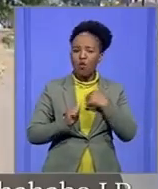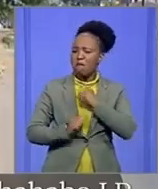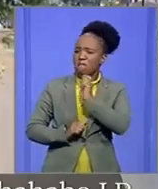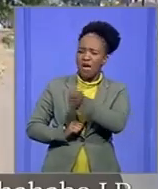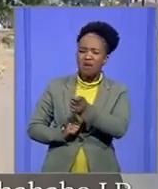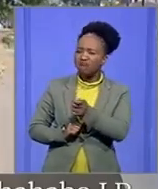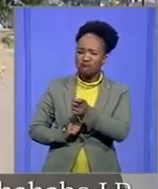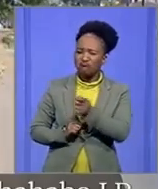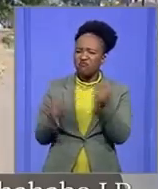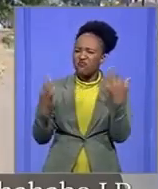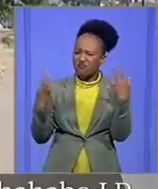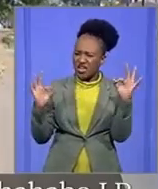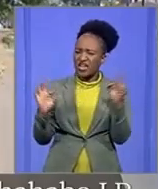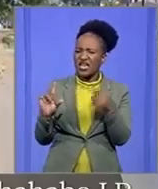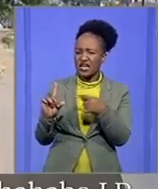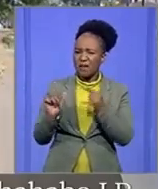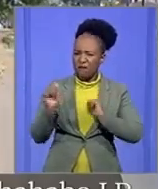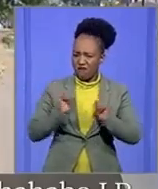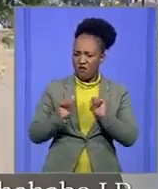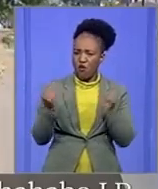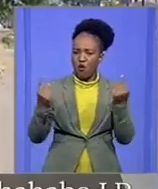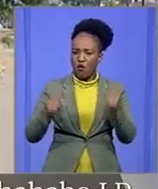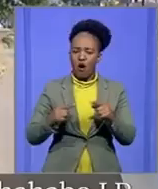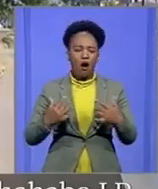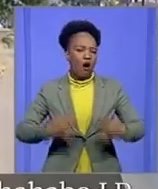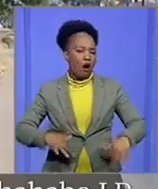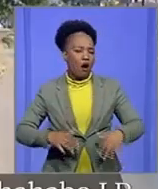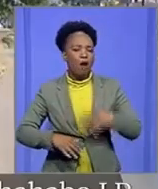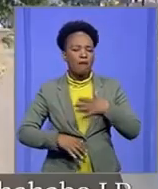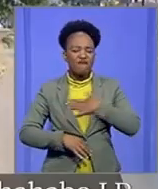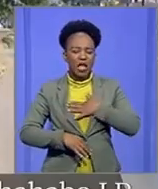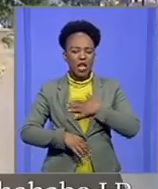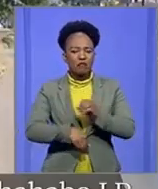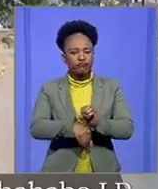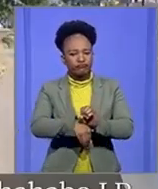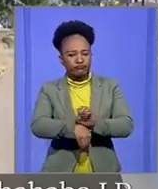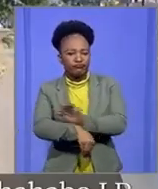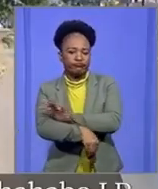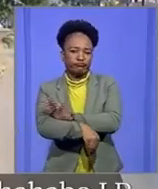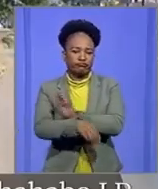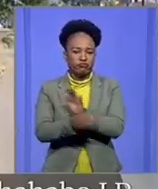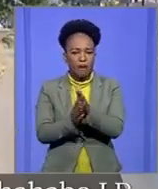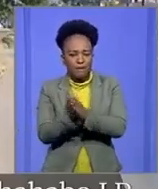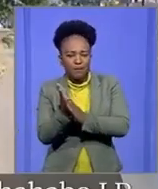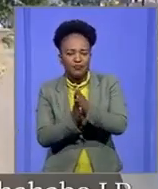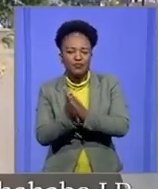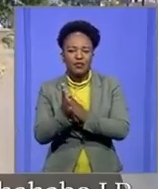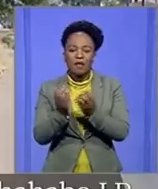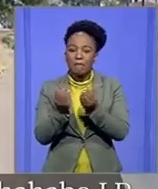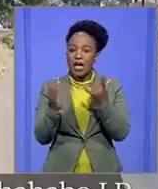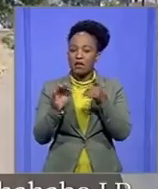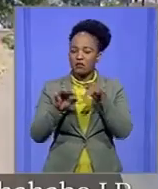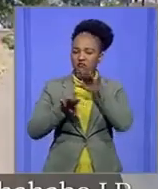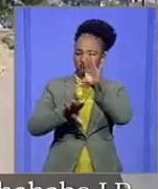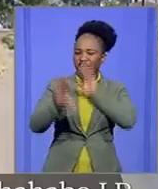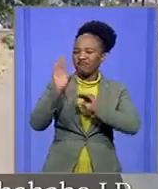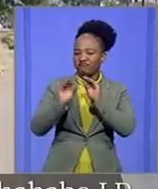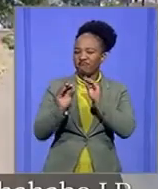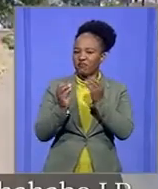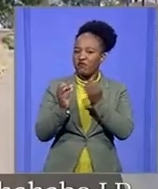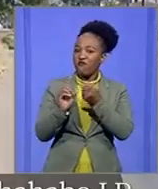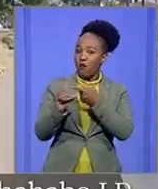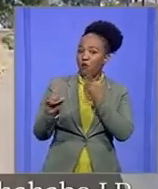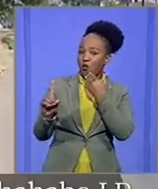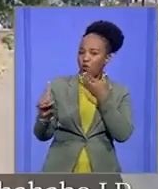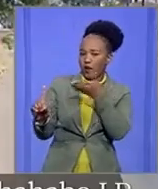impressed, very, very impressed because I'm very inspired. Many people are learning a lot from her. So I just